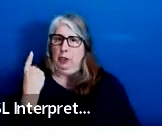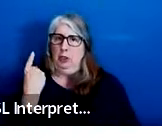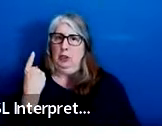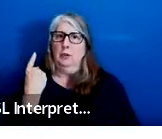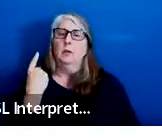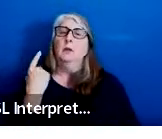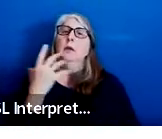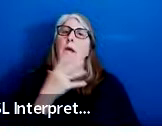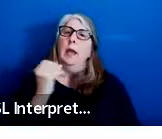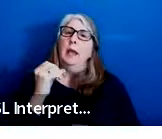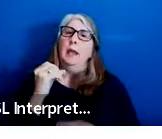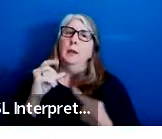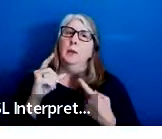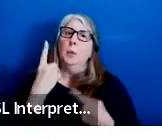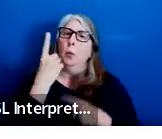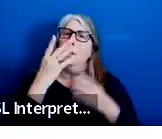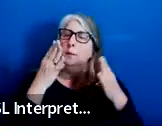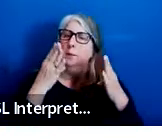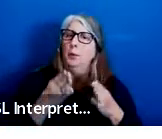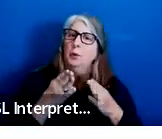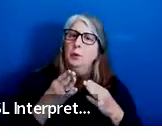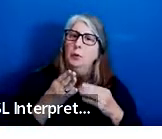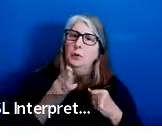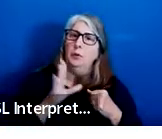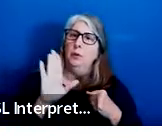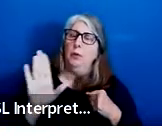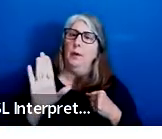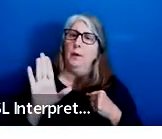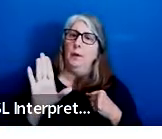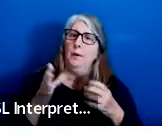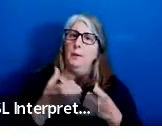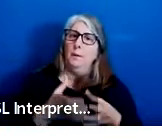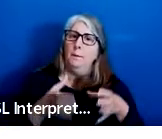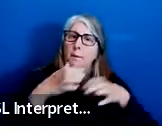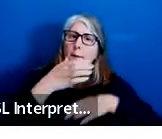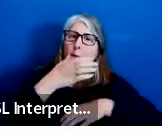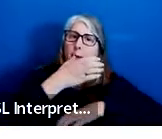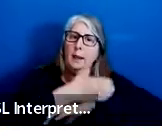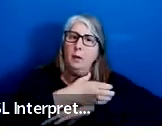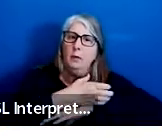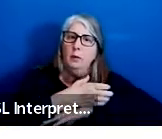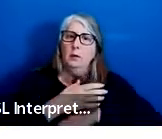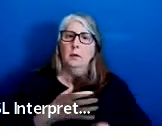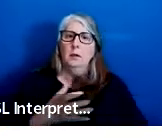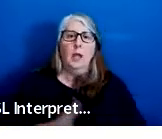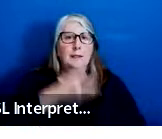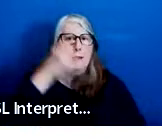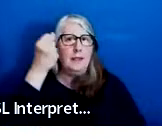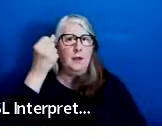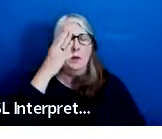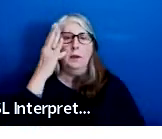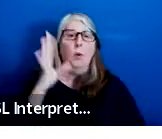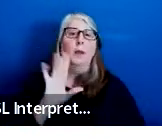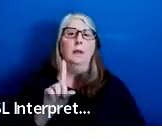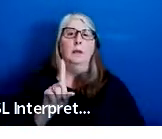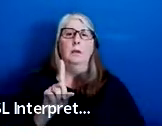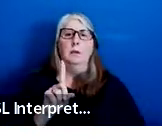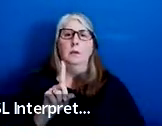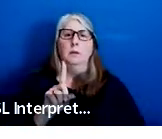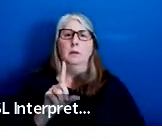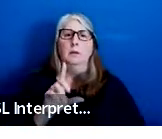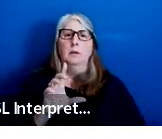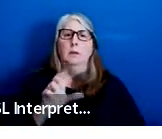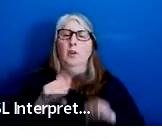And one person who their pail got taken away and never got returned, or no, I think the